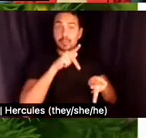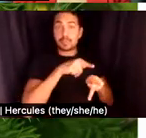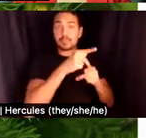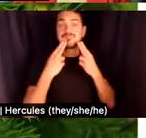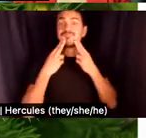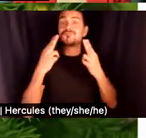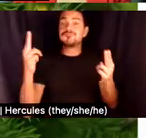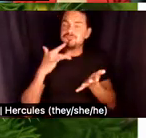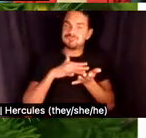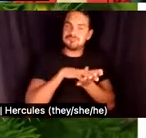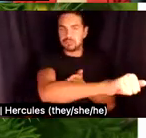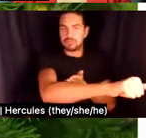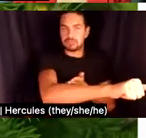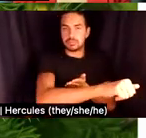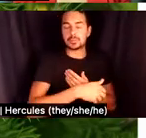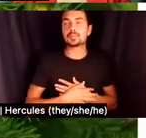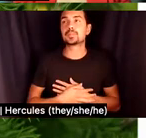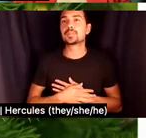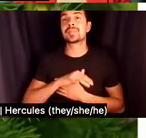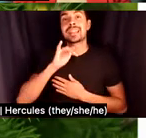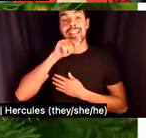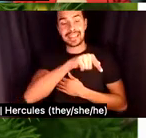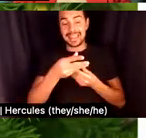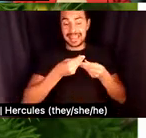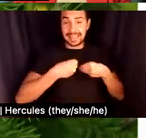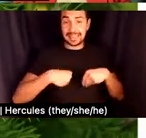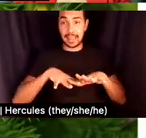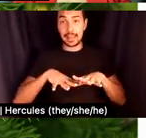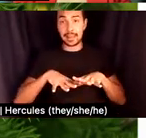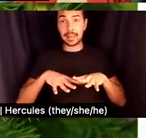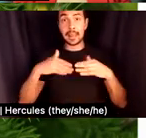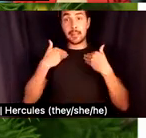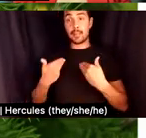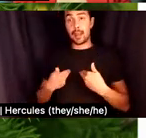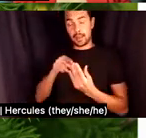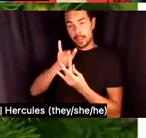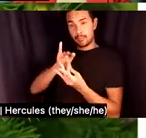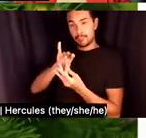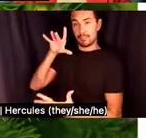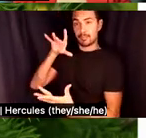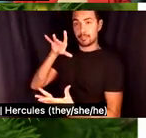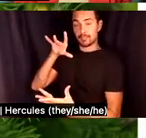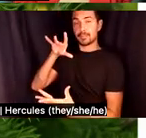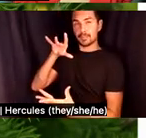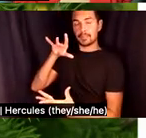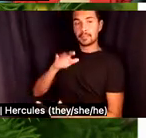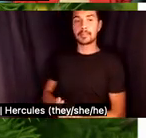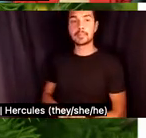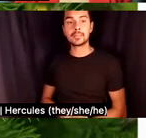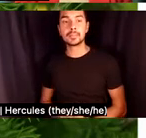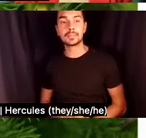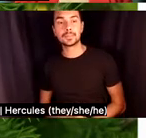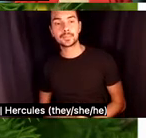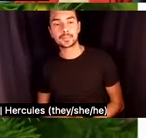therefore disconnect them from their land connection. And so I just appreciate